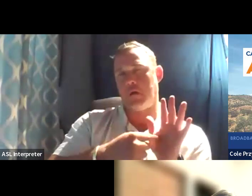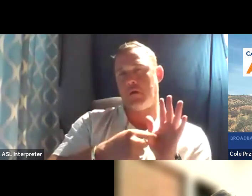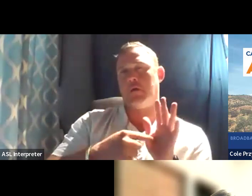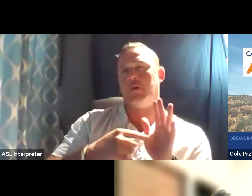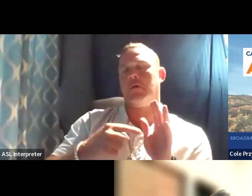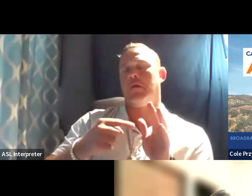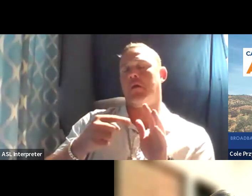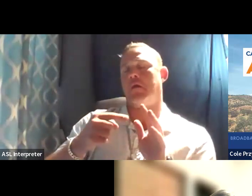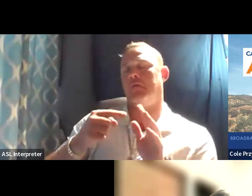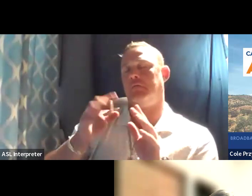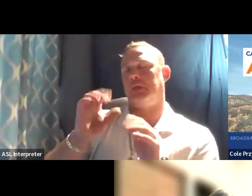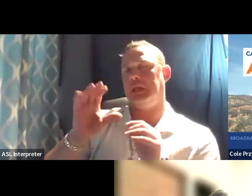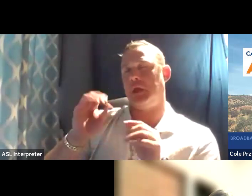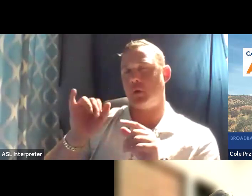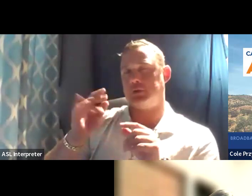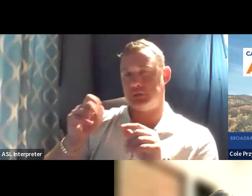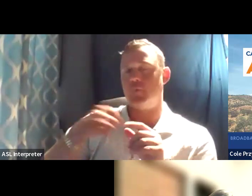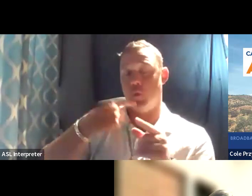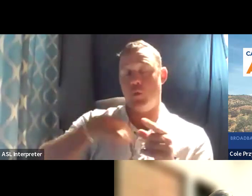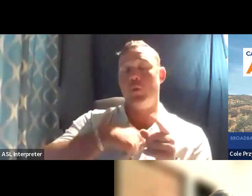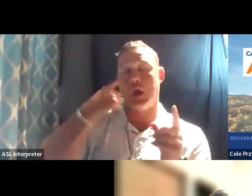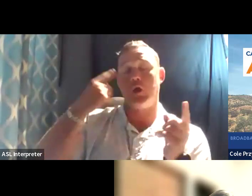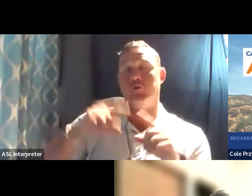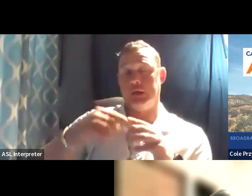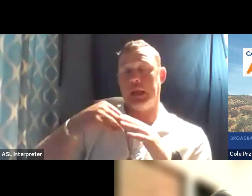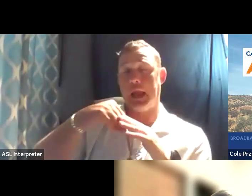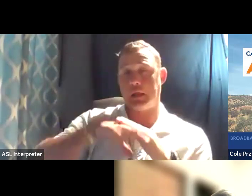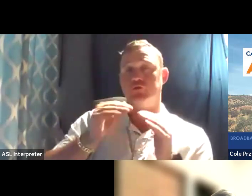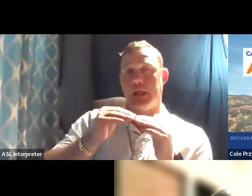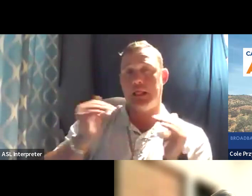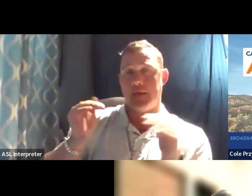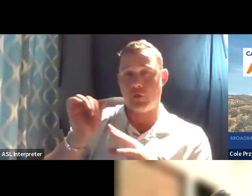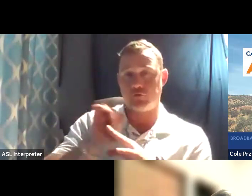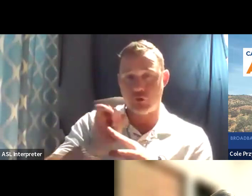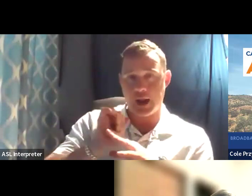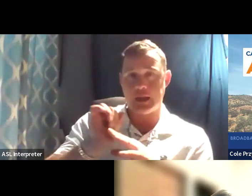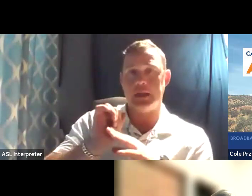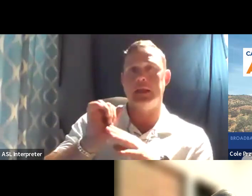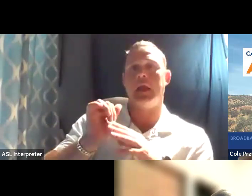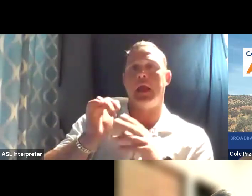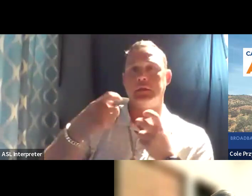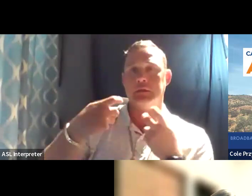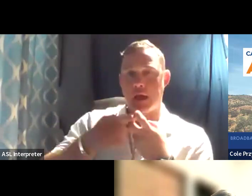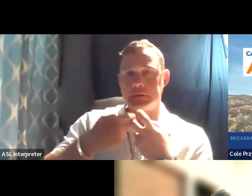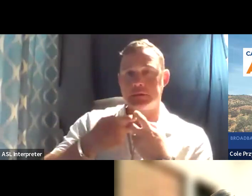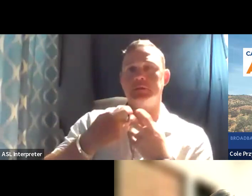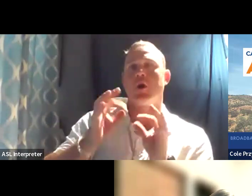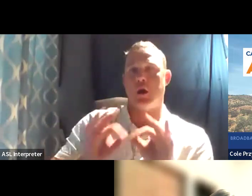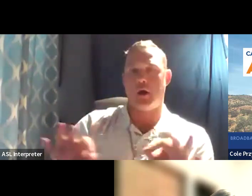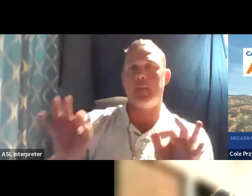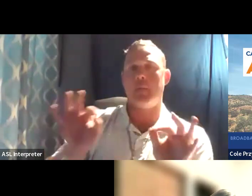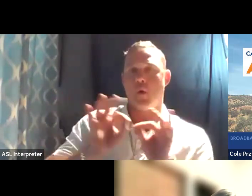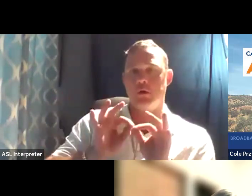far. We agree that entry-level training and devices and so forth are really important at